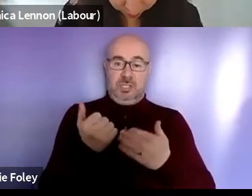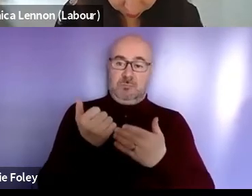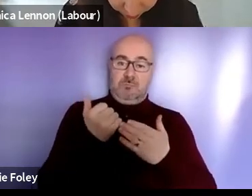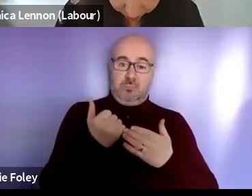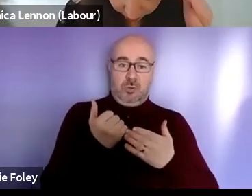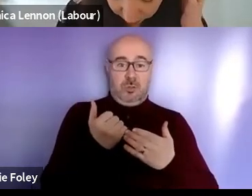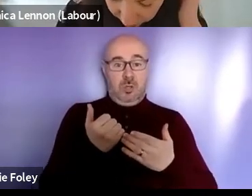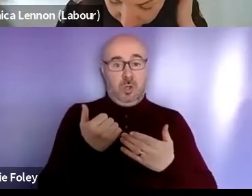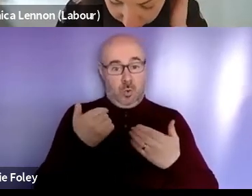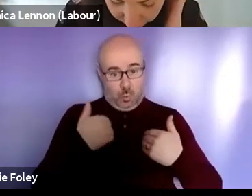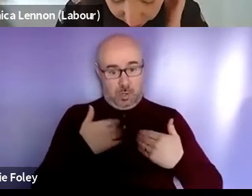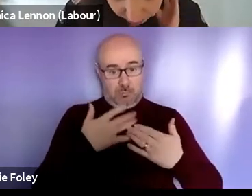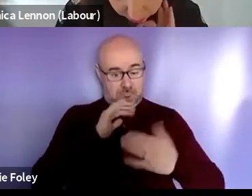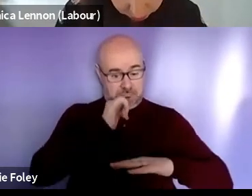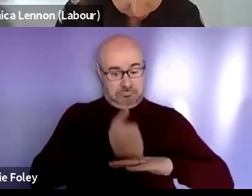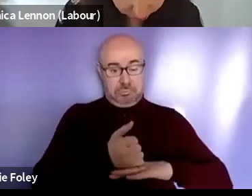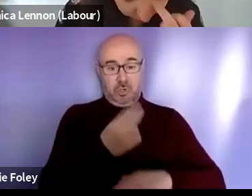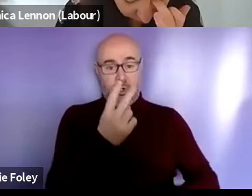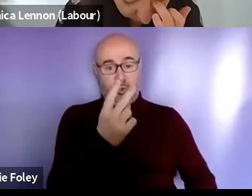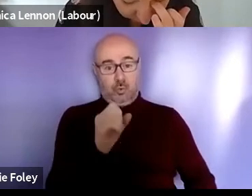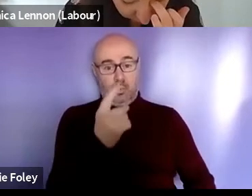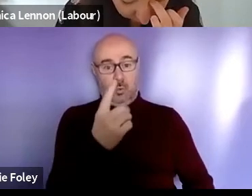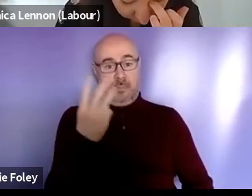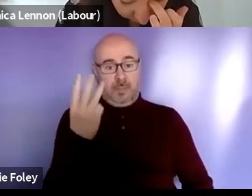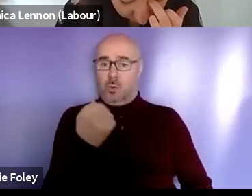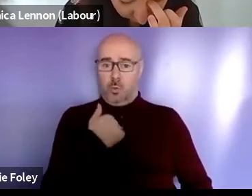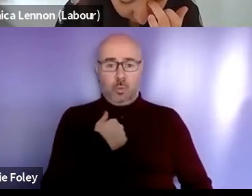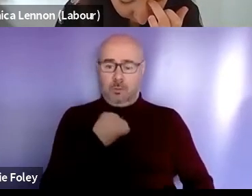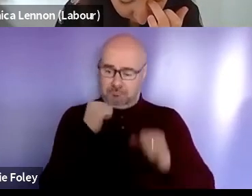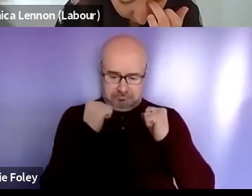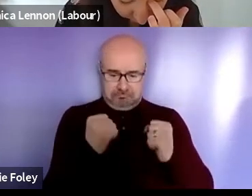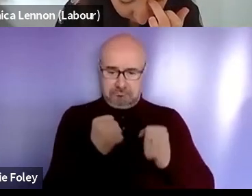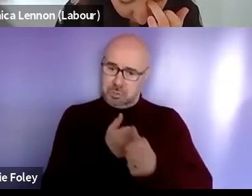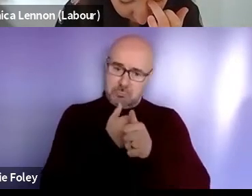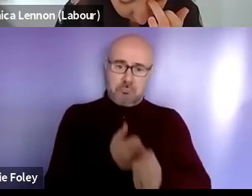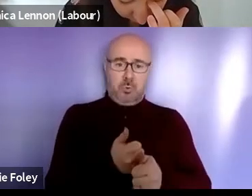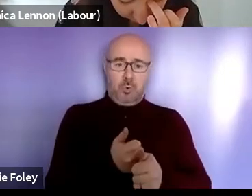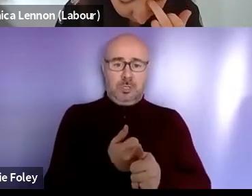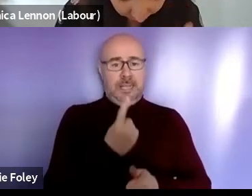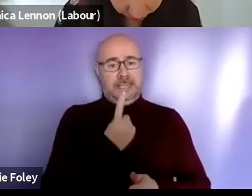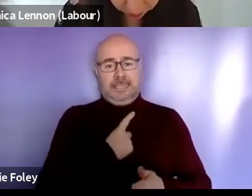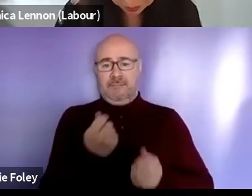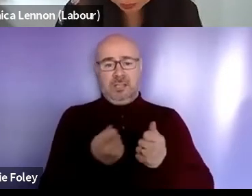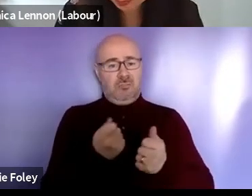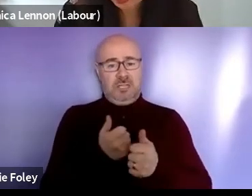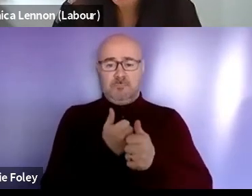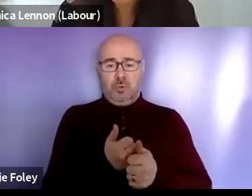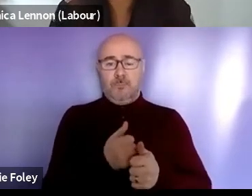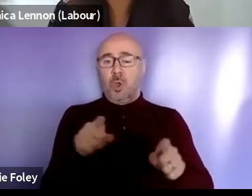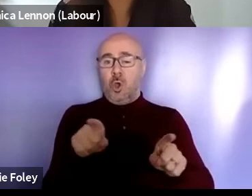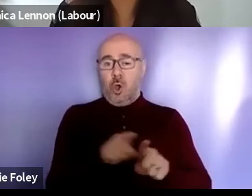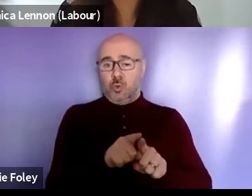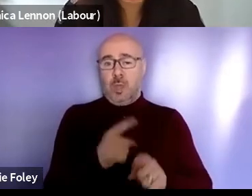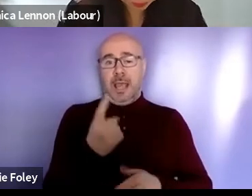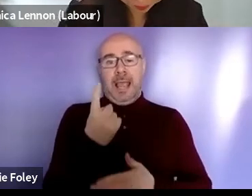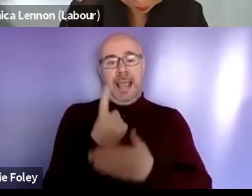already committed to promoting and supporting self-directed support, and have been for many years. We also funded the Independent Living Fund after its